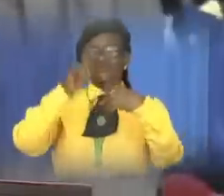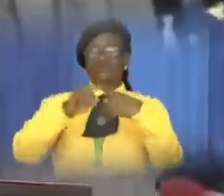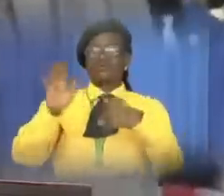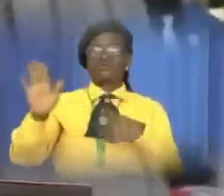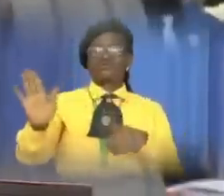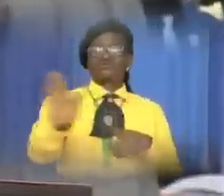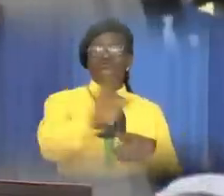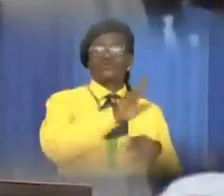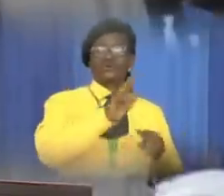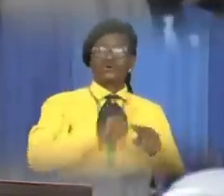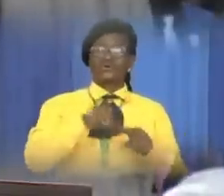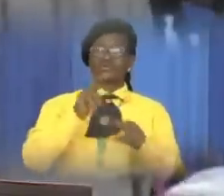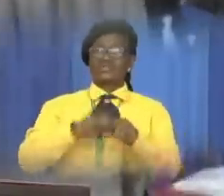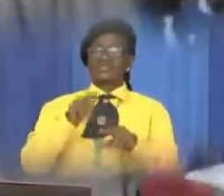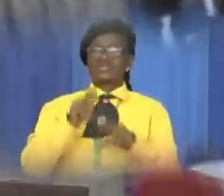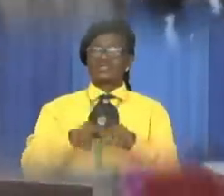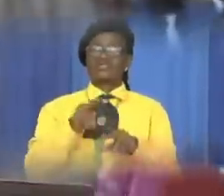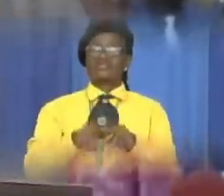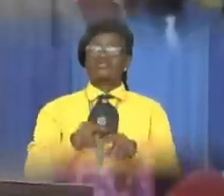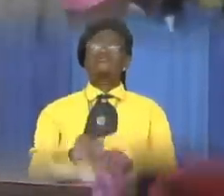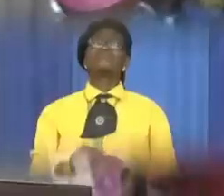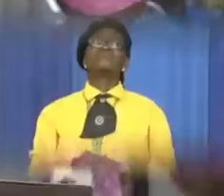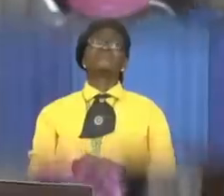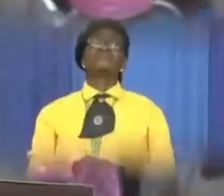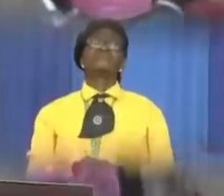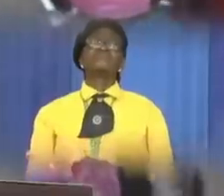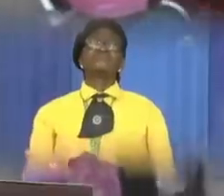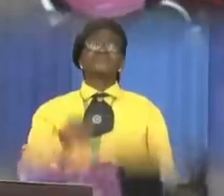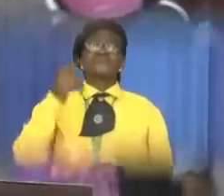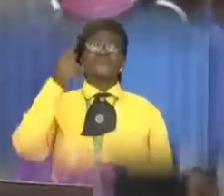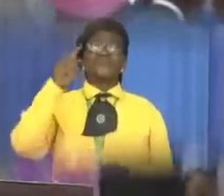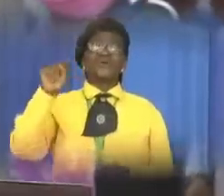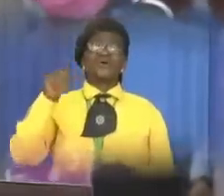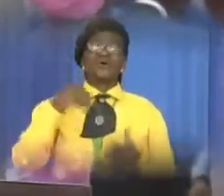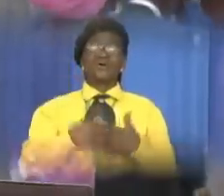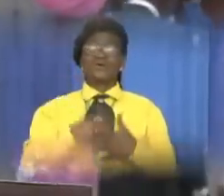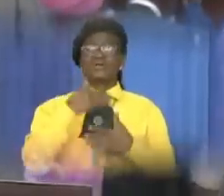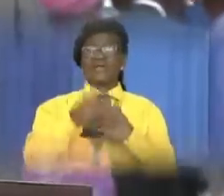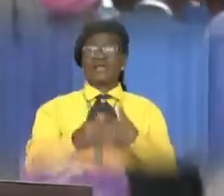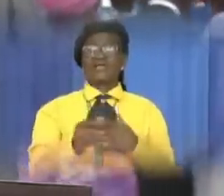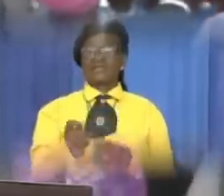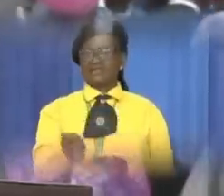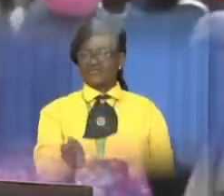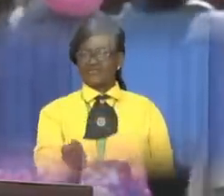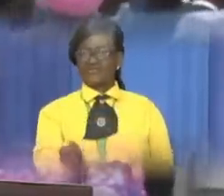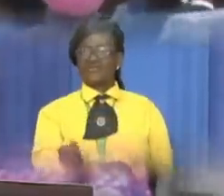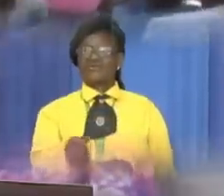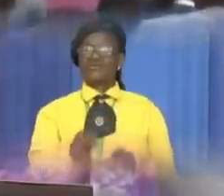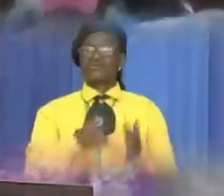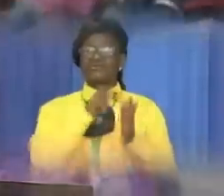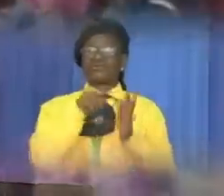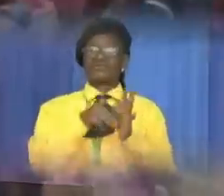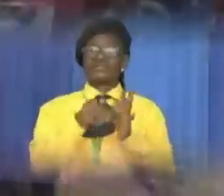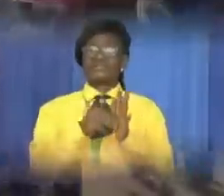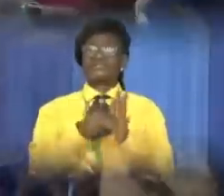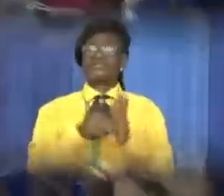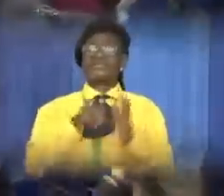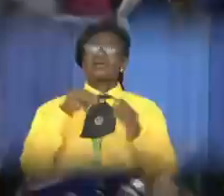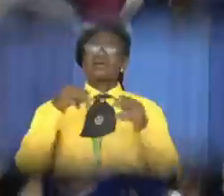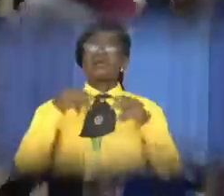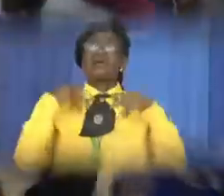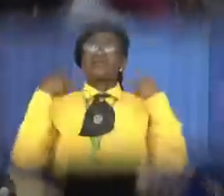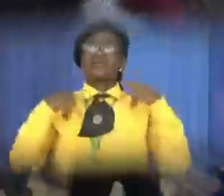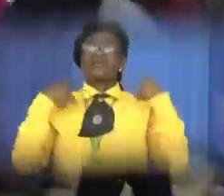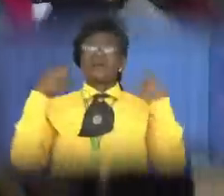For the next few minutes, the ministers of God will want to pray with you, prayer of agreement. So let's